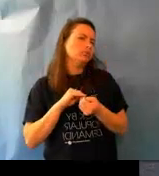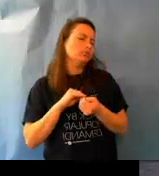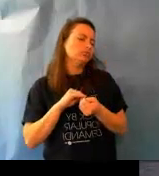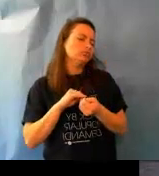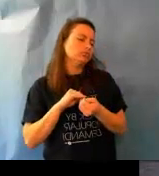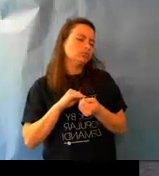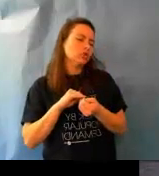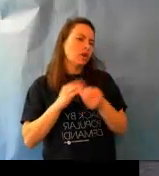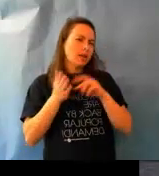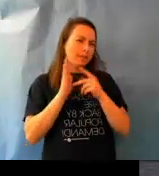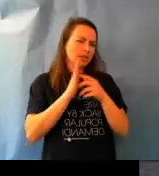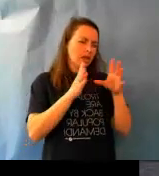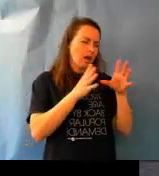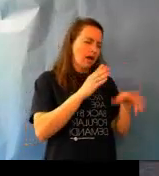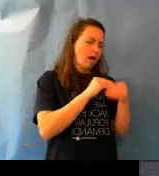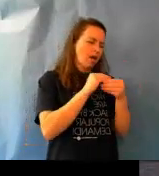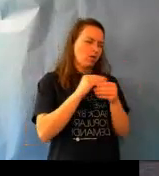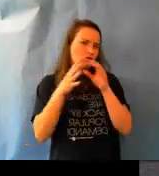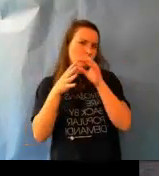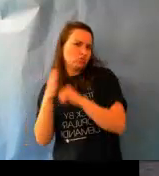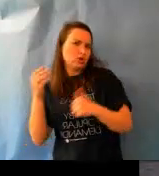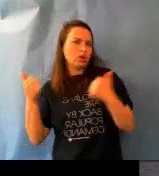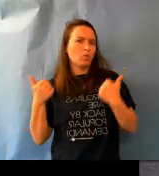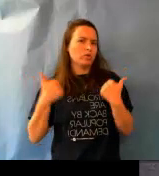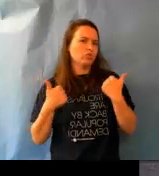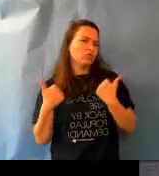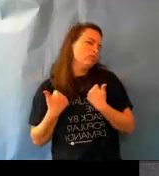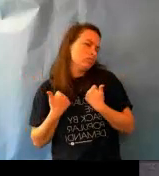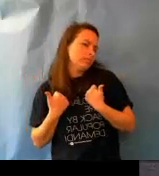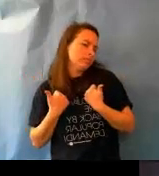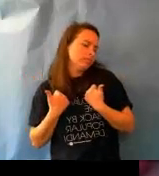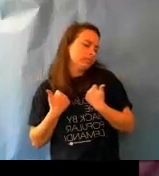am I going to be adding or subtracting?